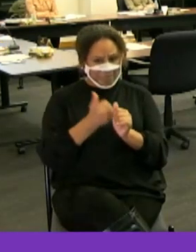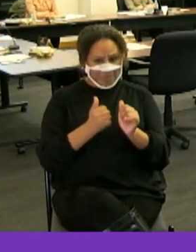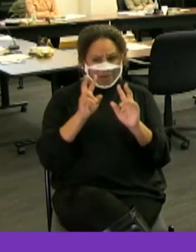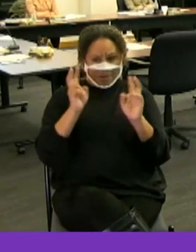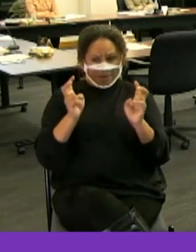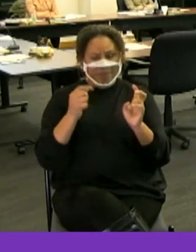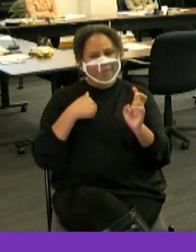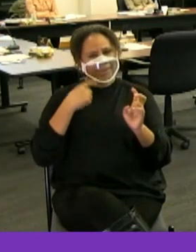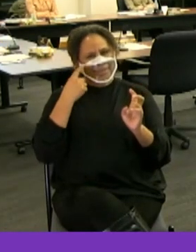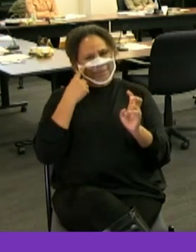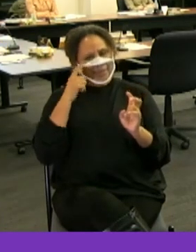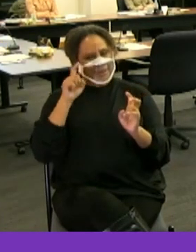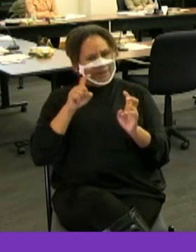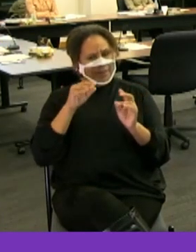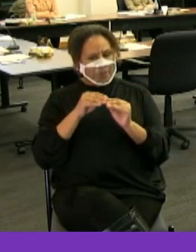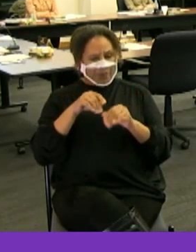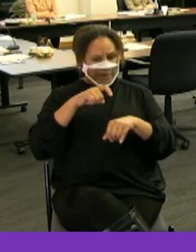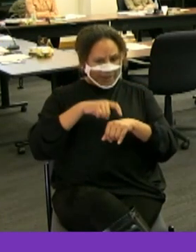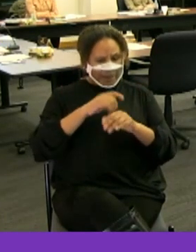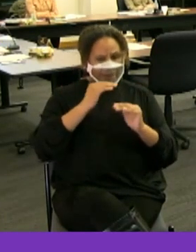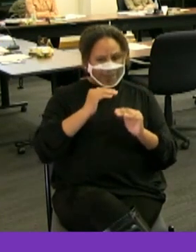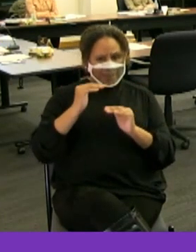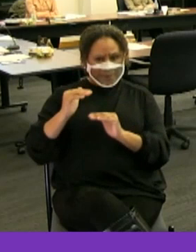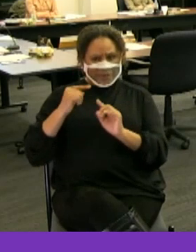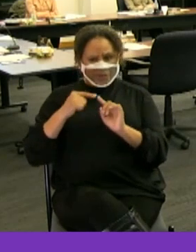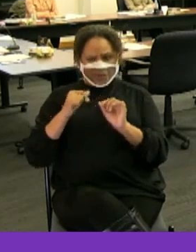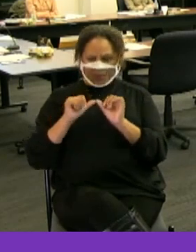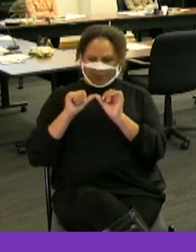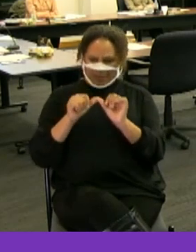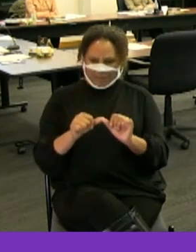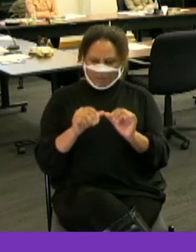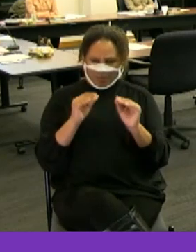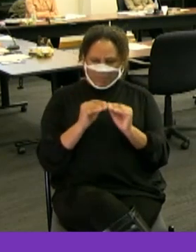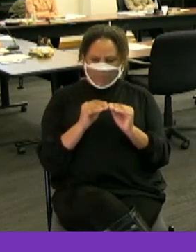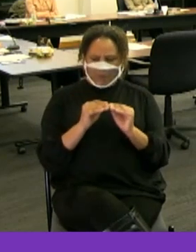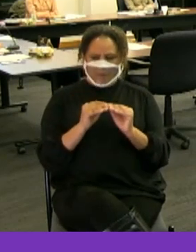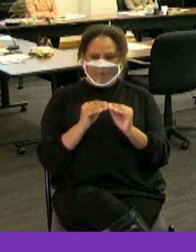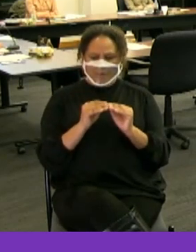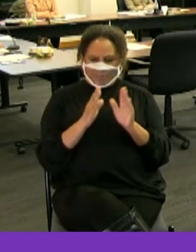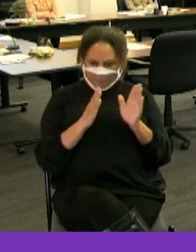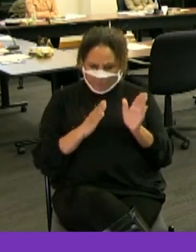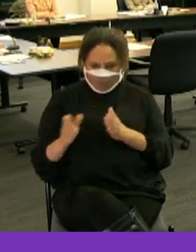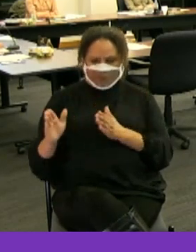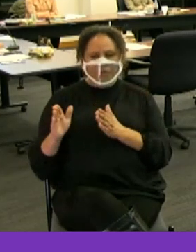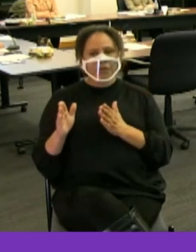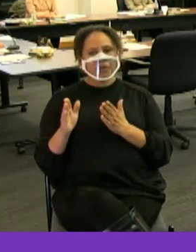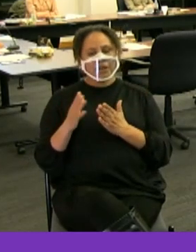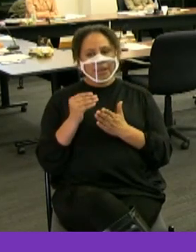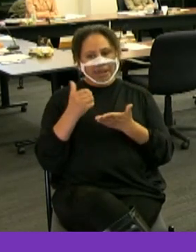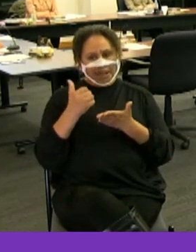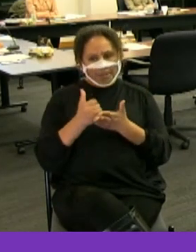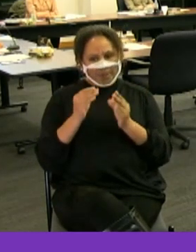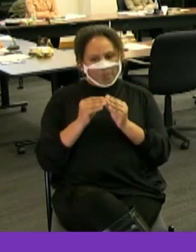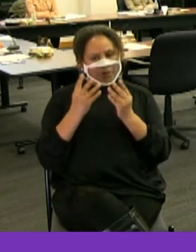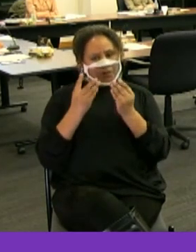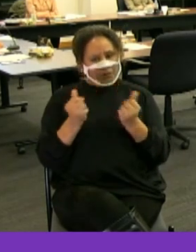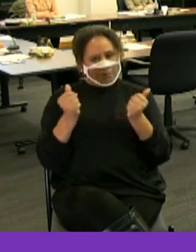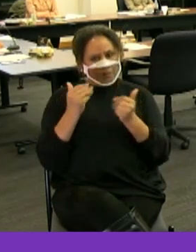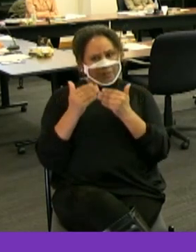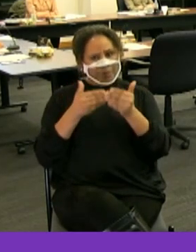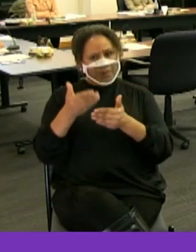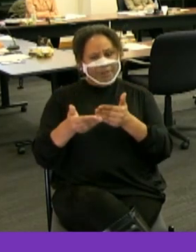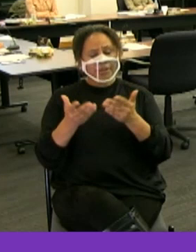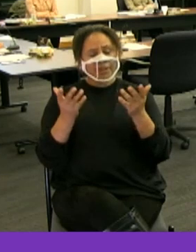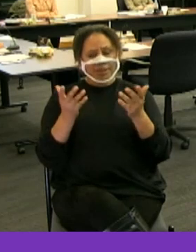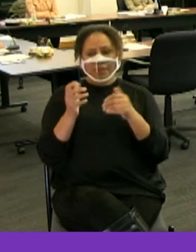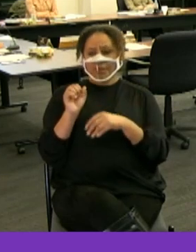more structure in our meetings and to help it go a little bit more smoothly. So